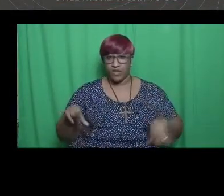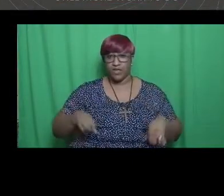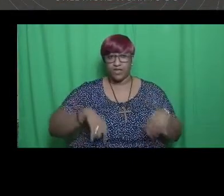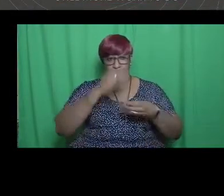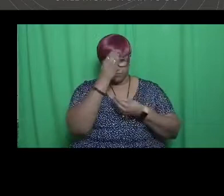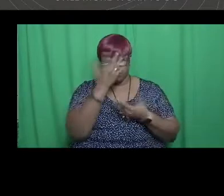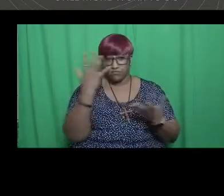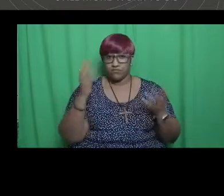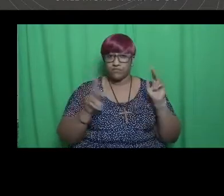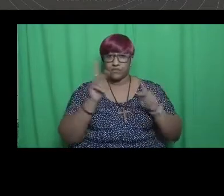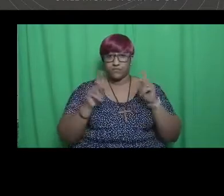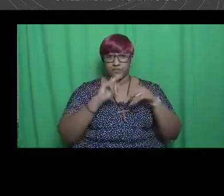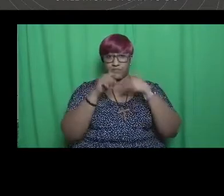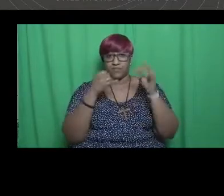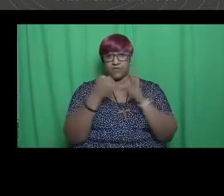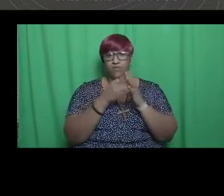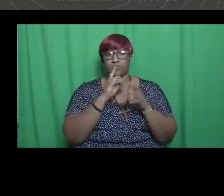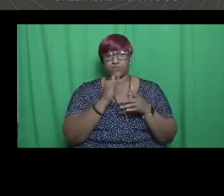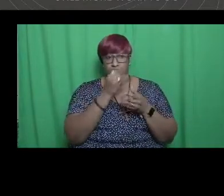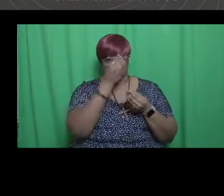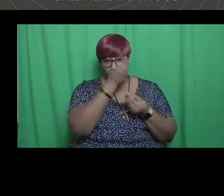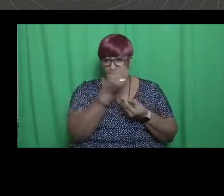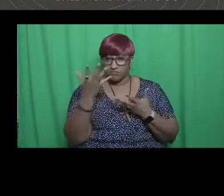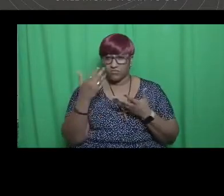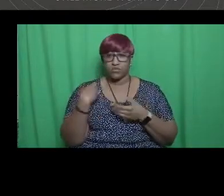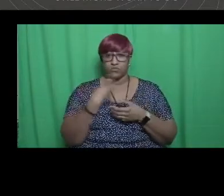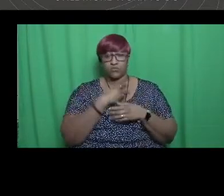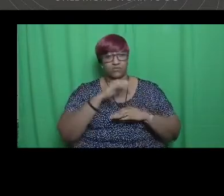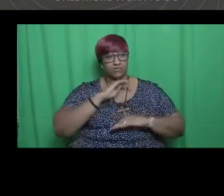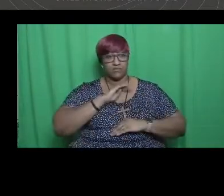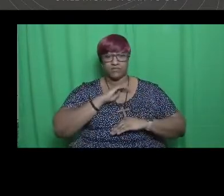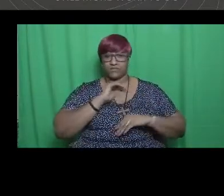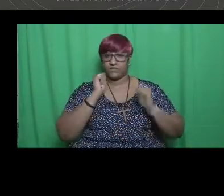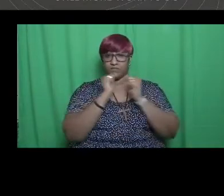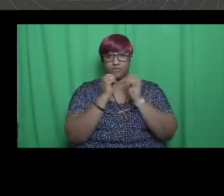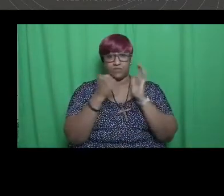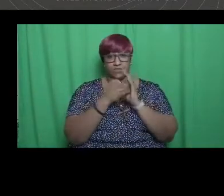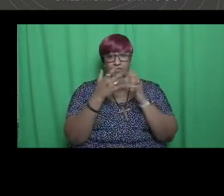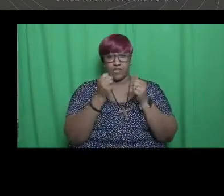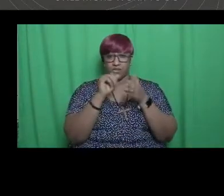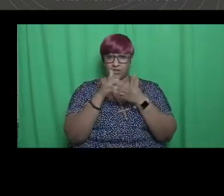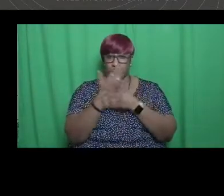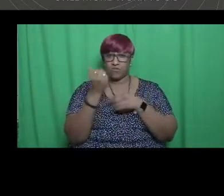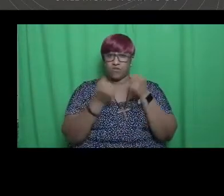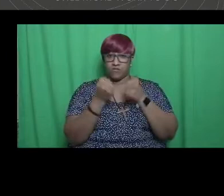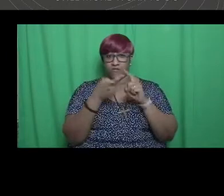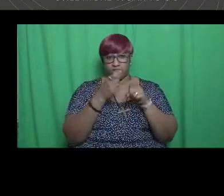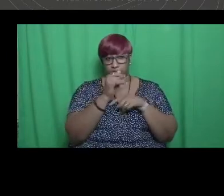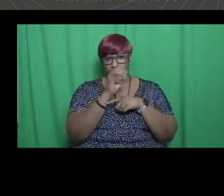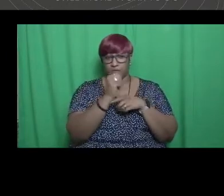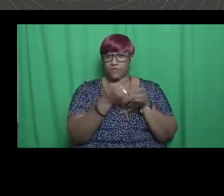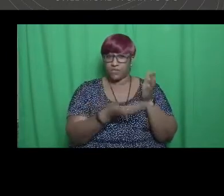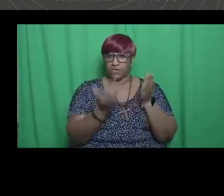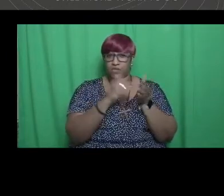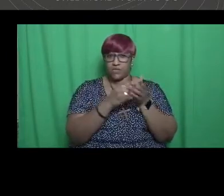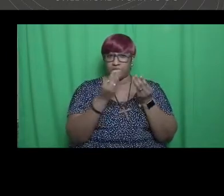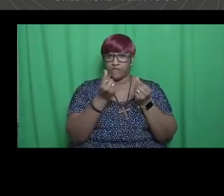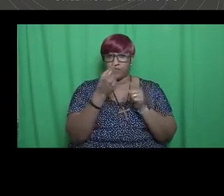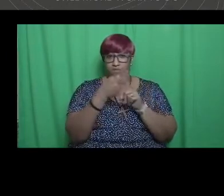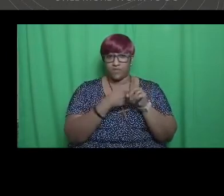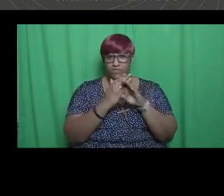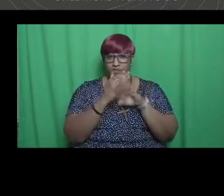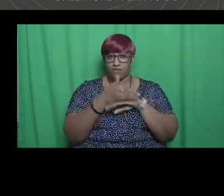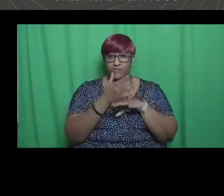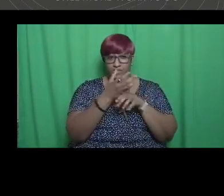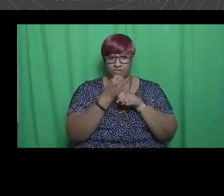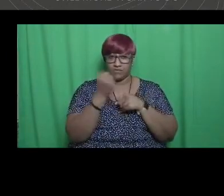about it and had really let people know that we were really satisfied with it. And so we got a new car from them again. But a couple of months after we received,